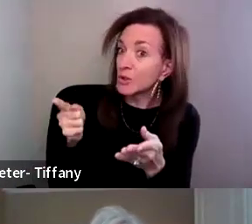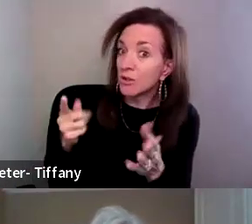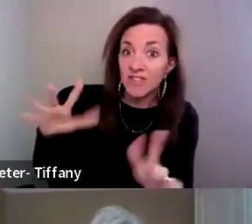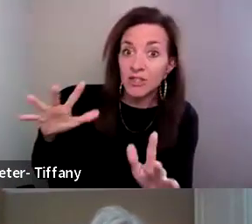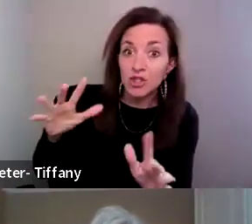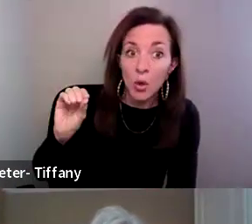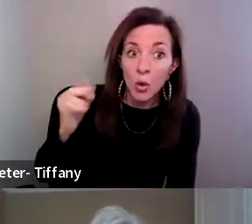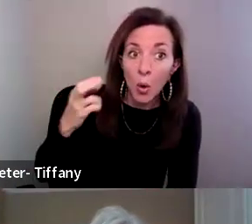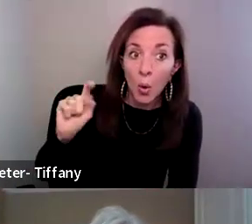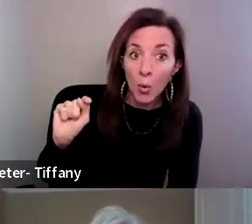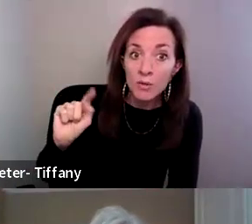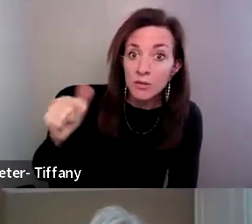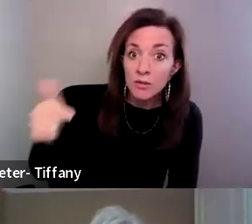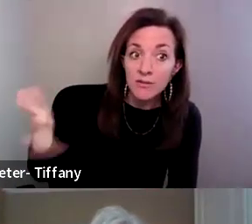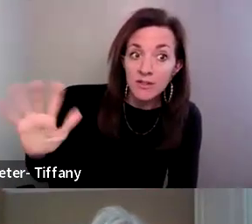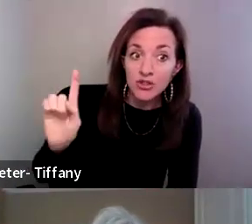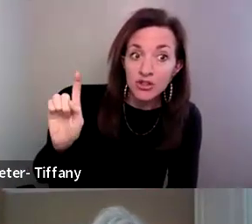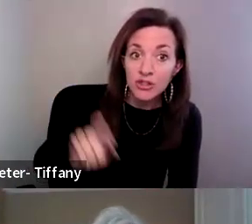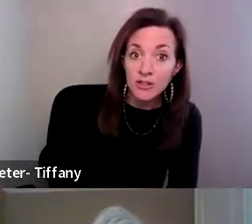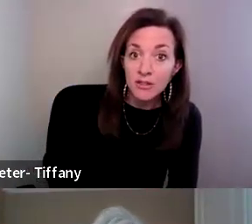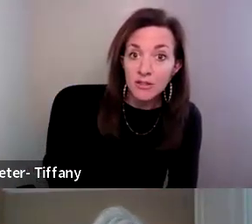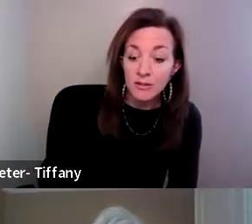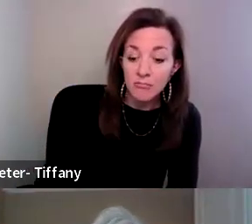her a co-host? Okay.